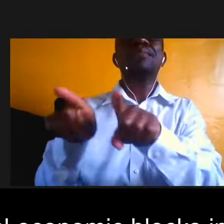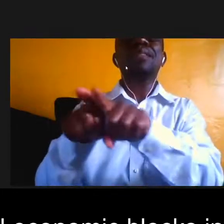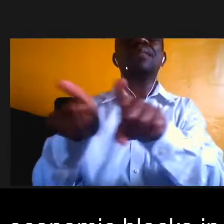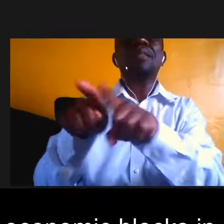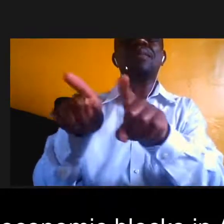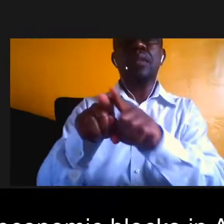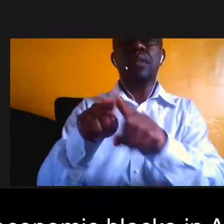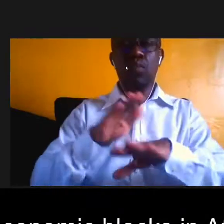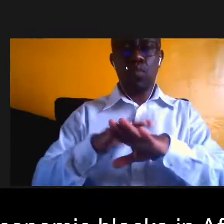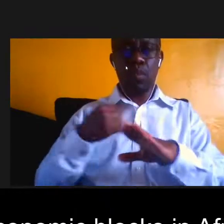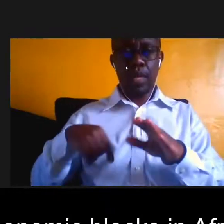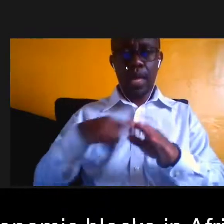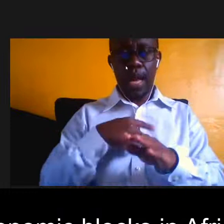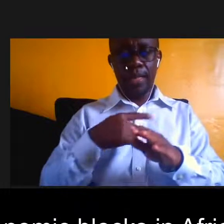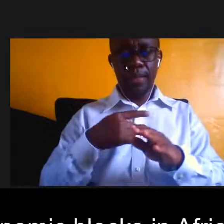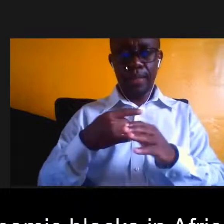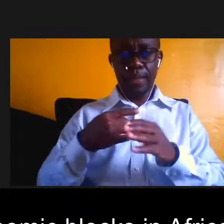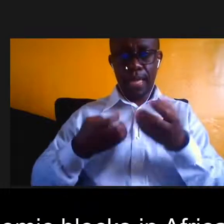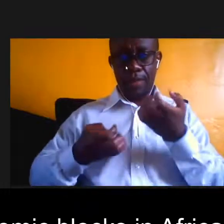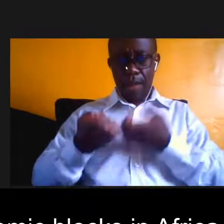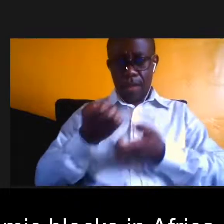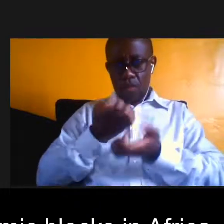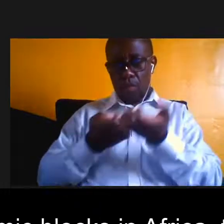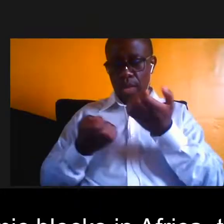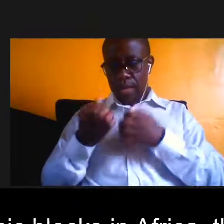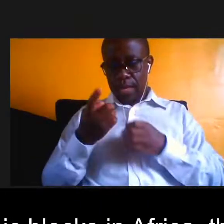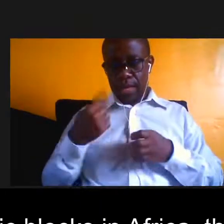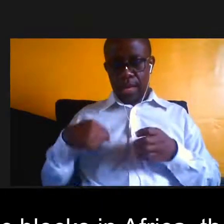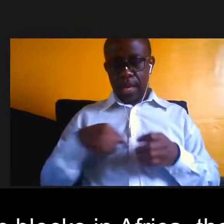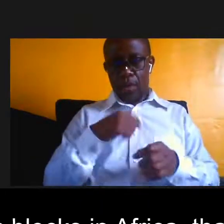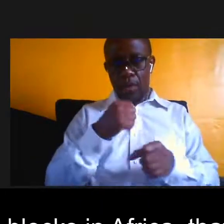evaluate our output. Are we